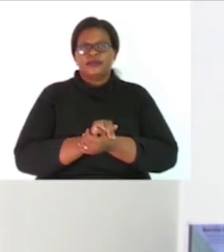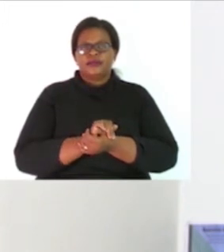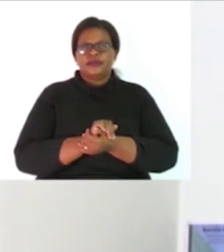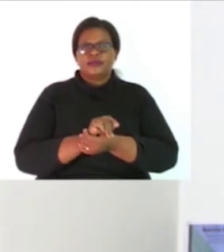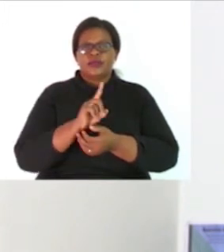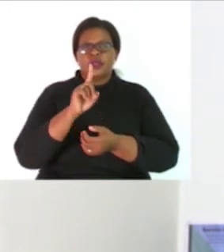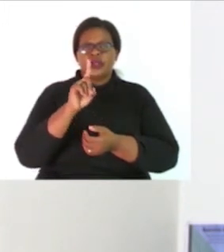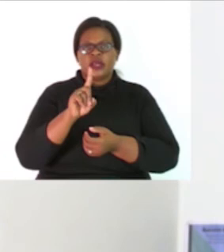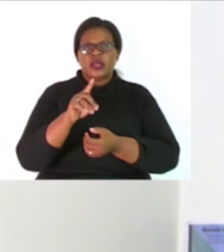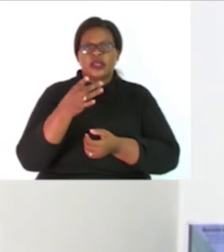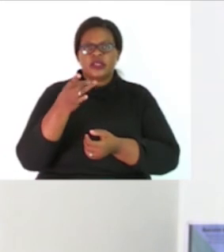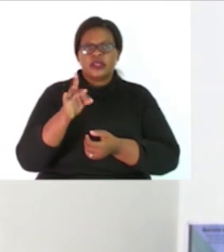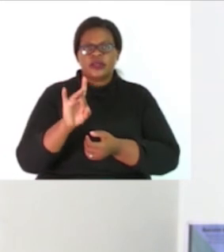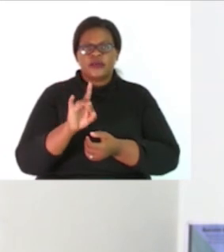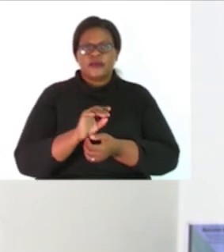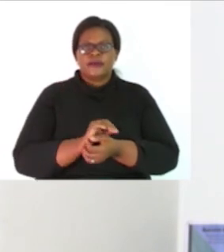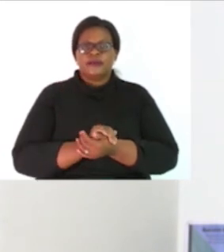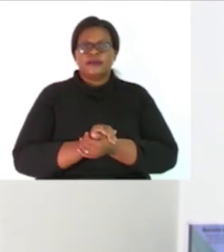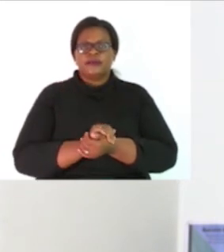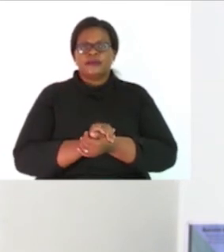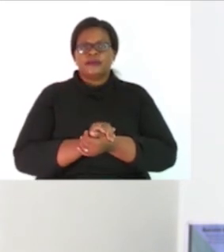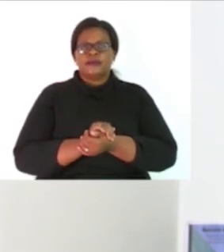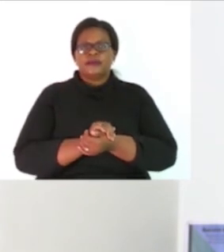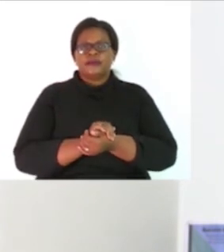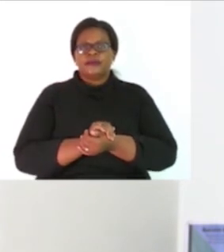And then 18.